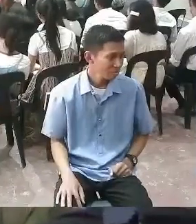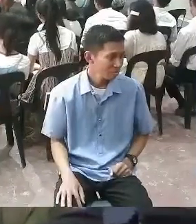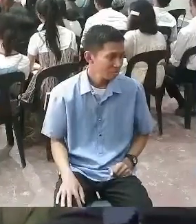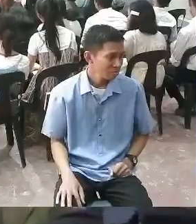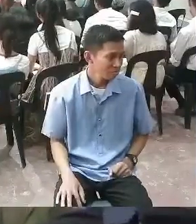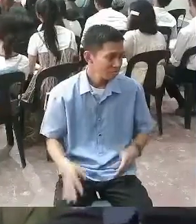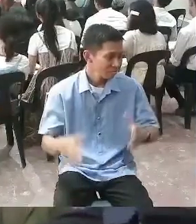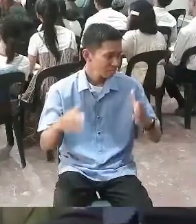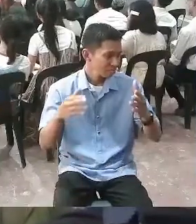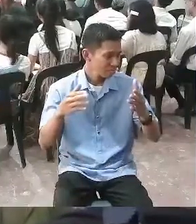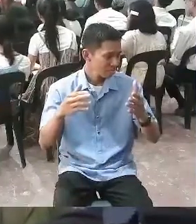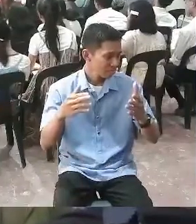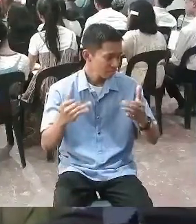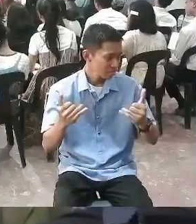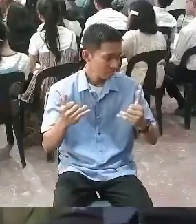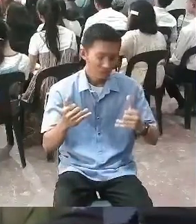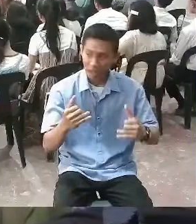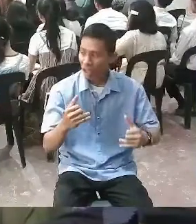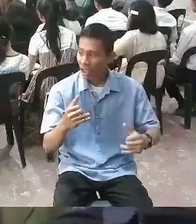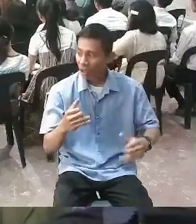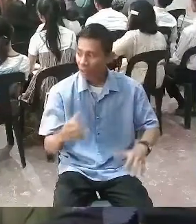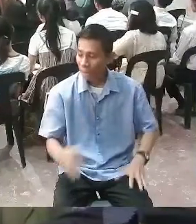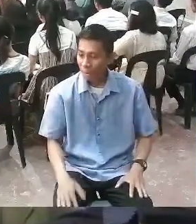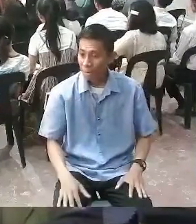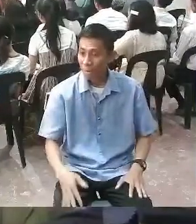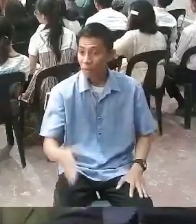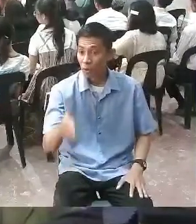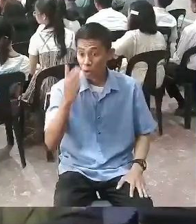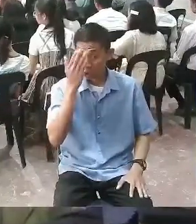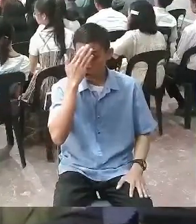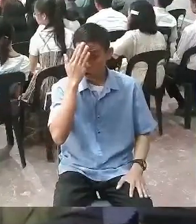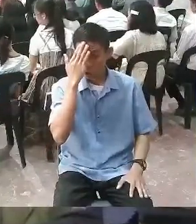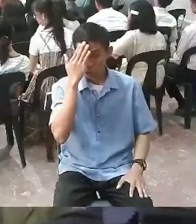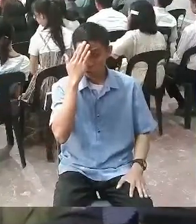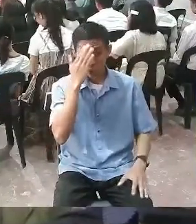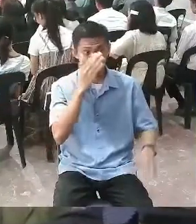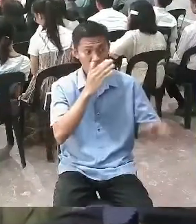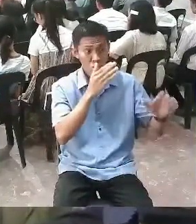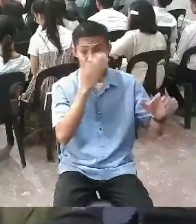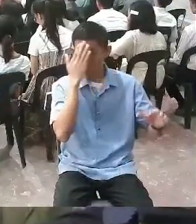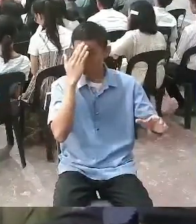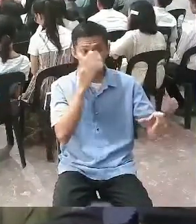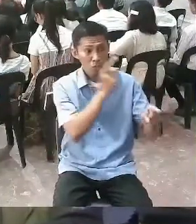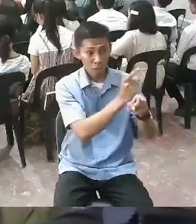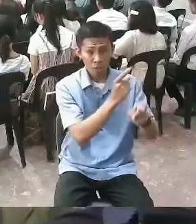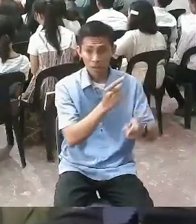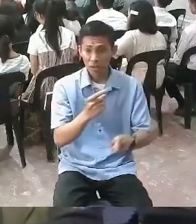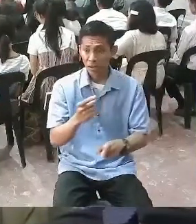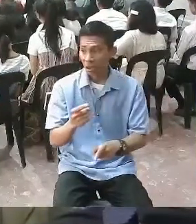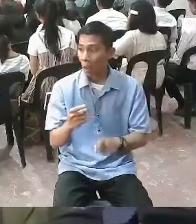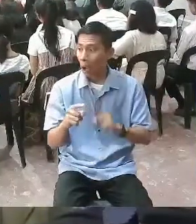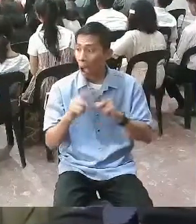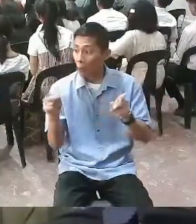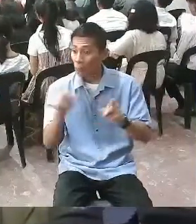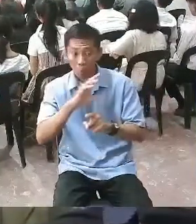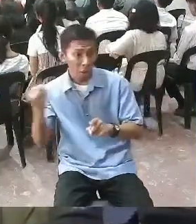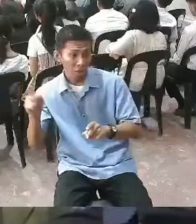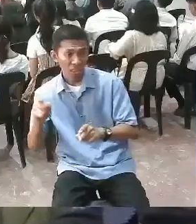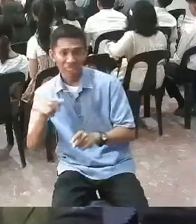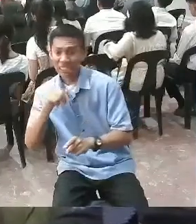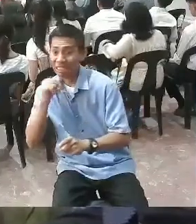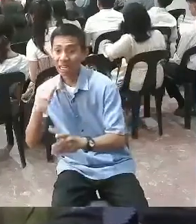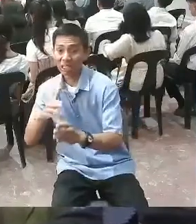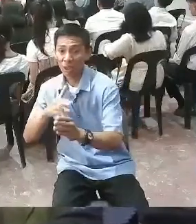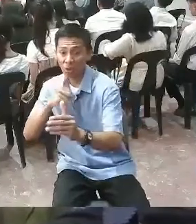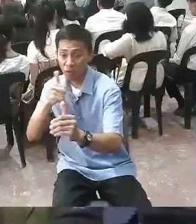for him that knoweth to do good and doeth it not, it is